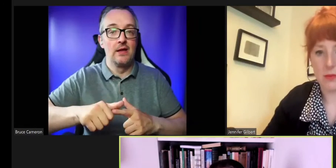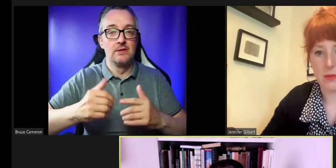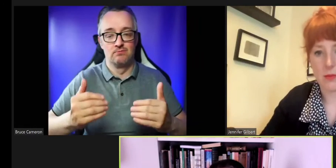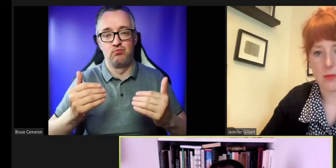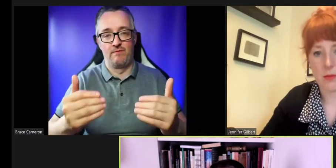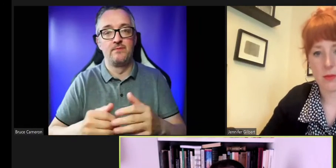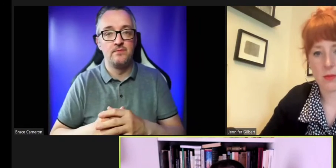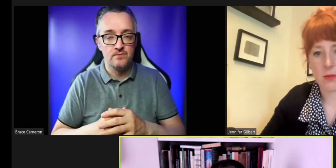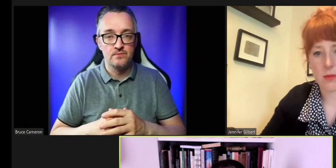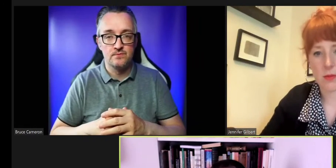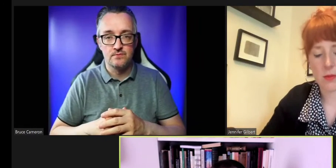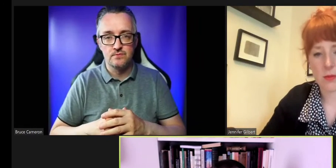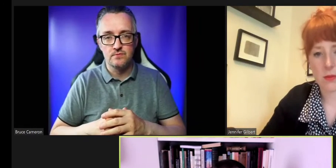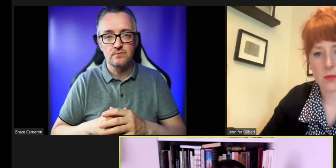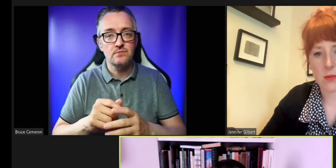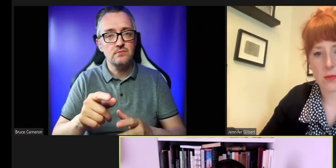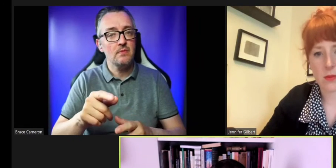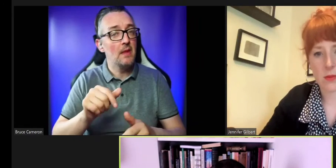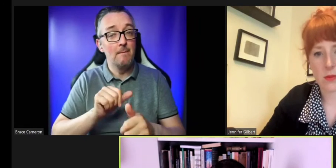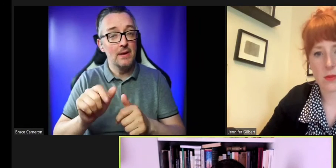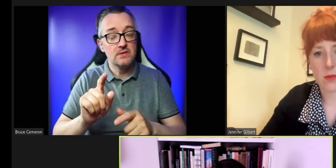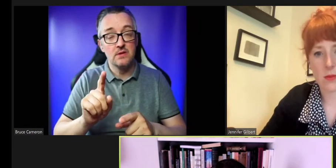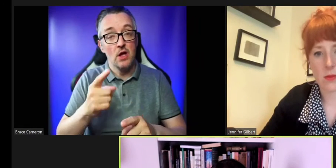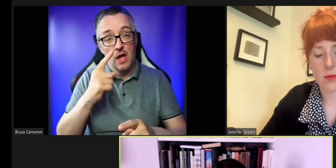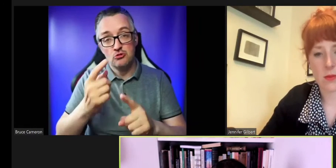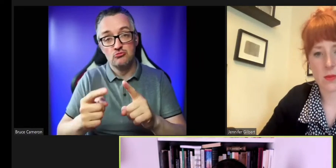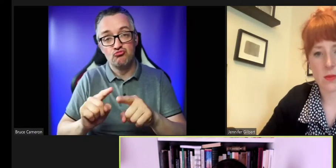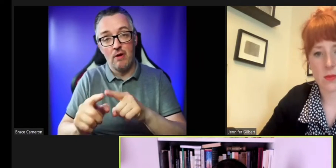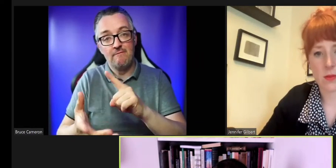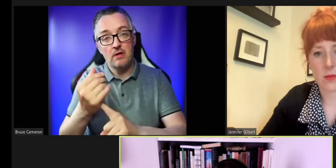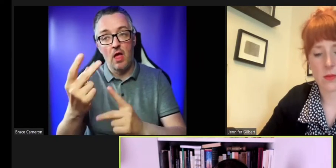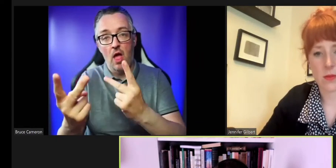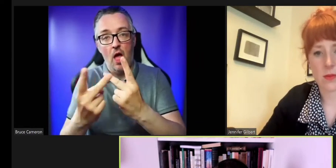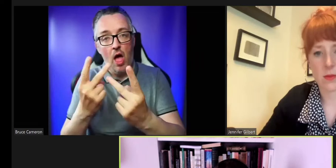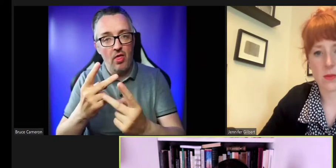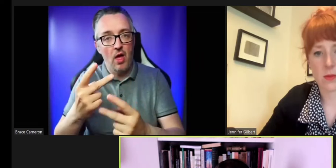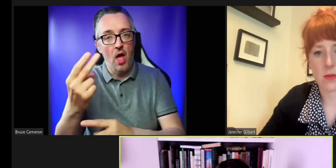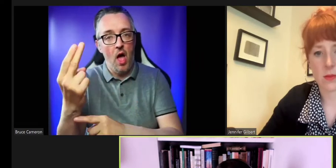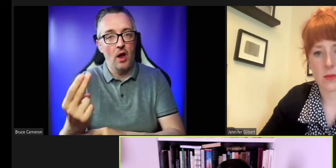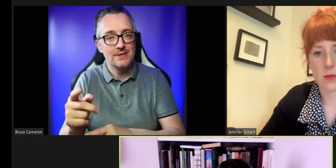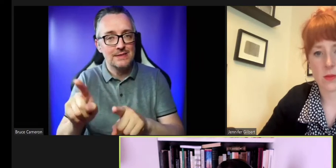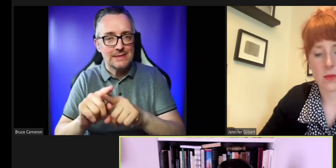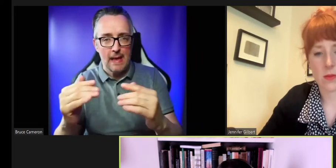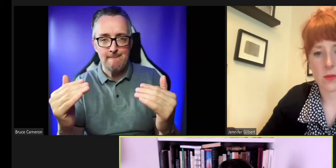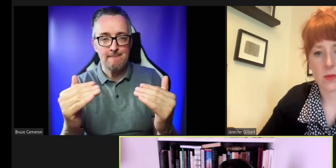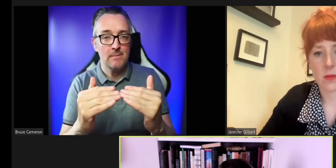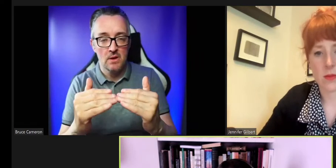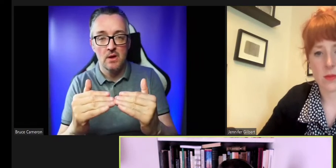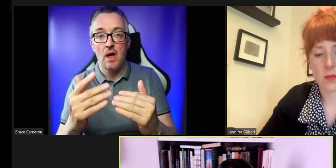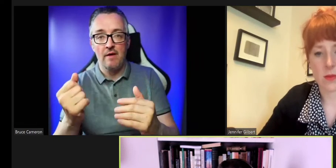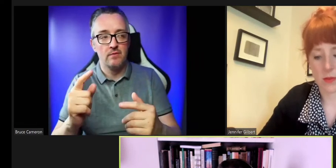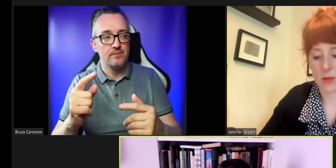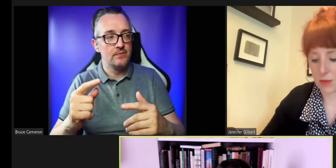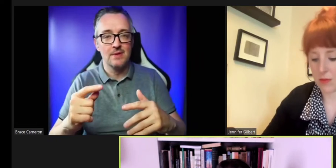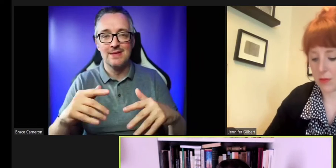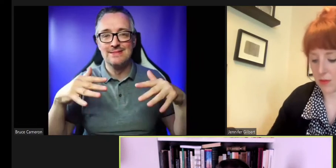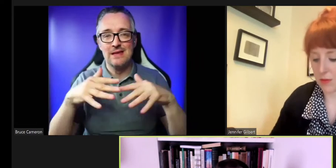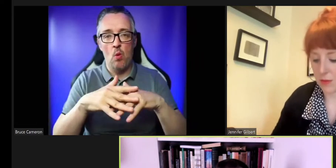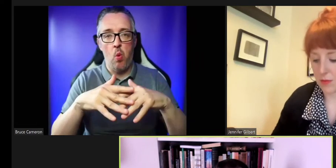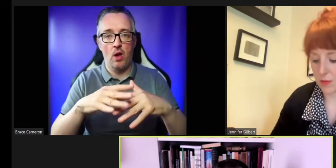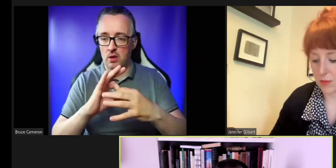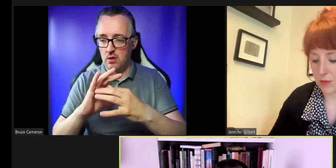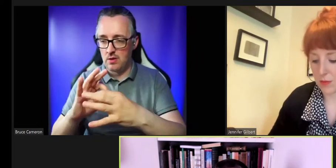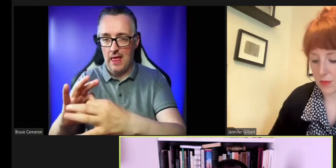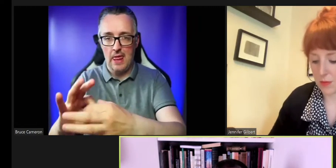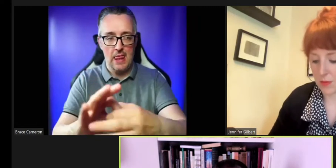think trying to find other artists, trying to find other neurodivergent artists, and trying to form supportive networks and communities is